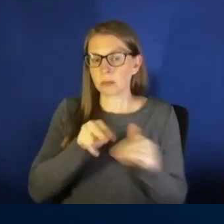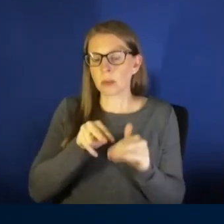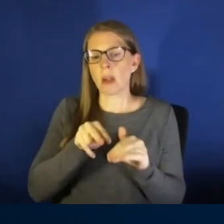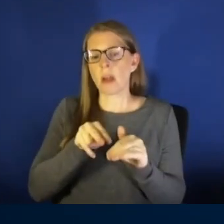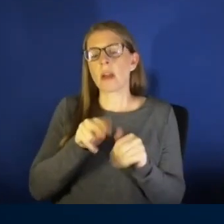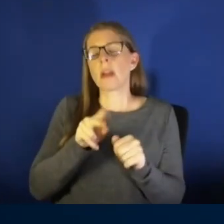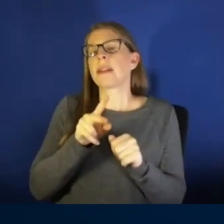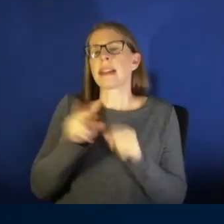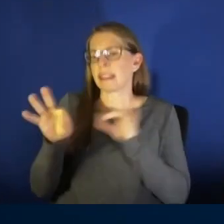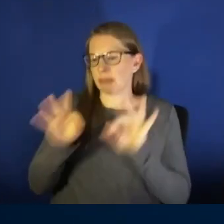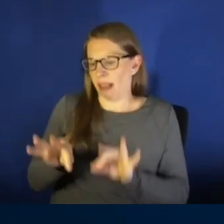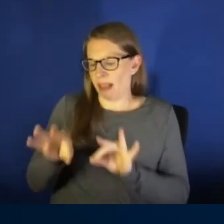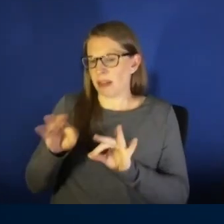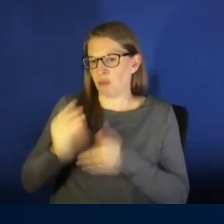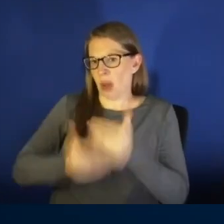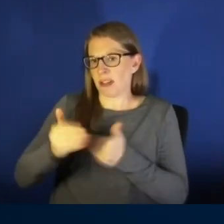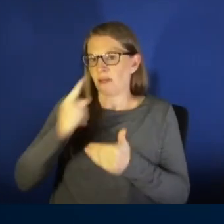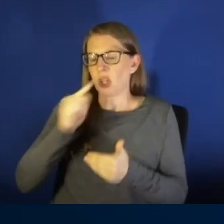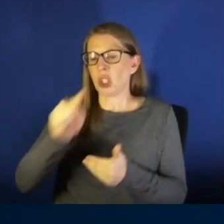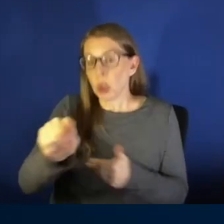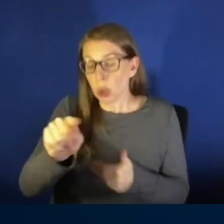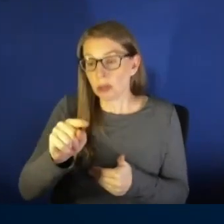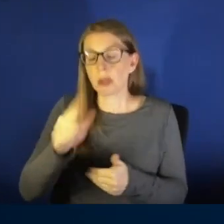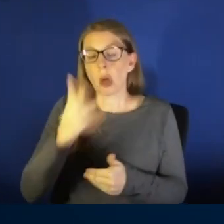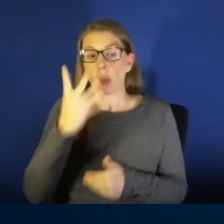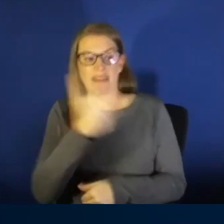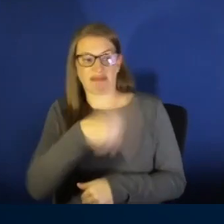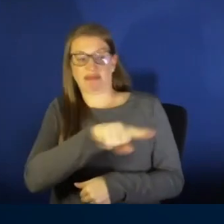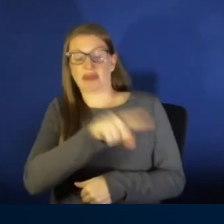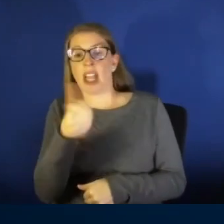them what that process is like for you so they have a better understanding.